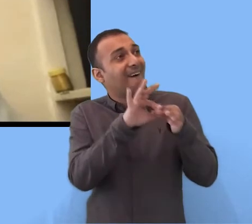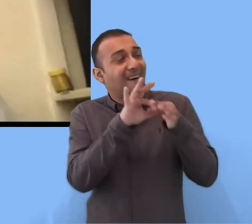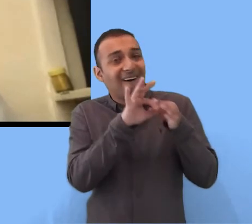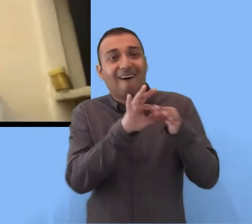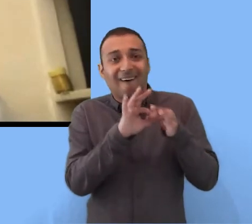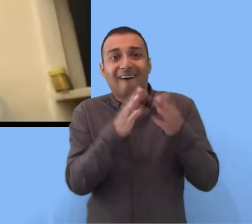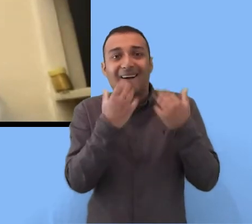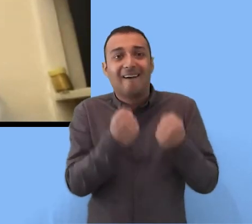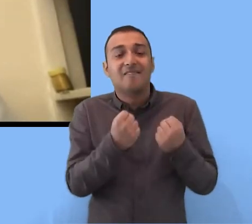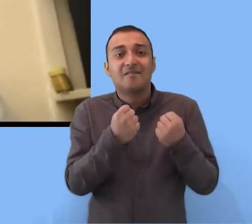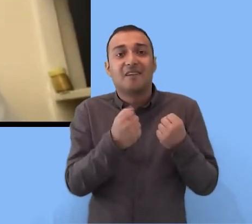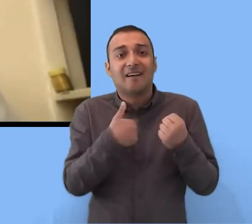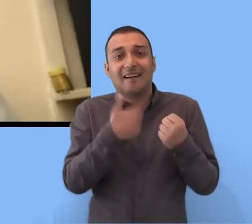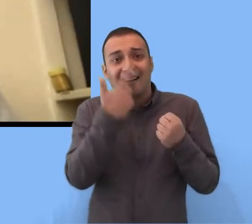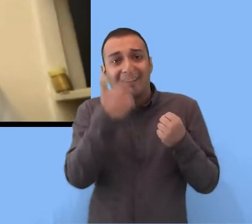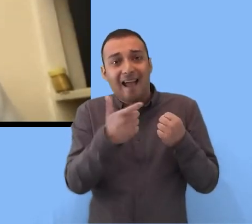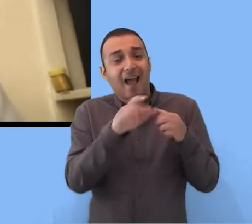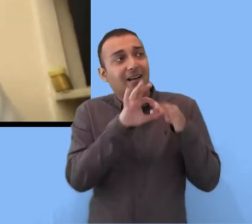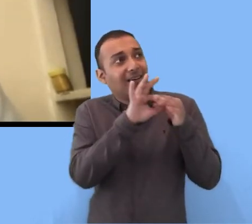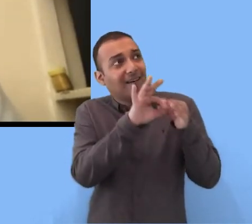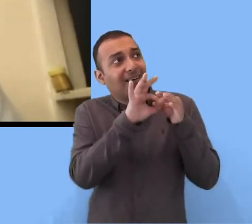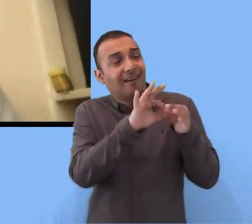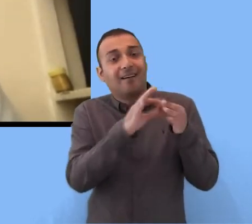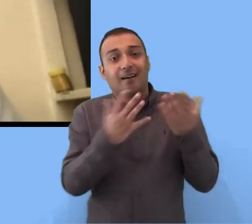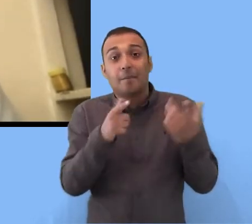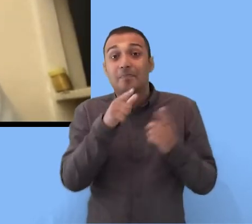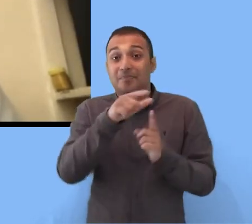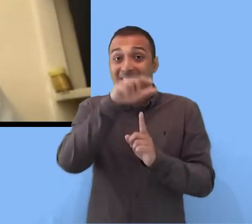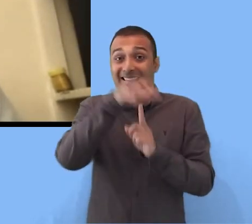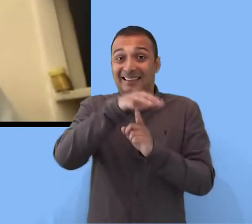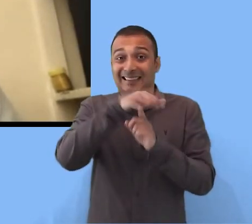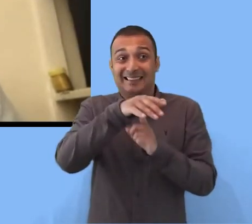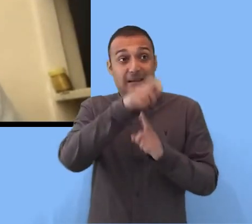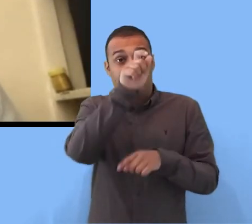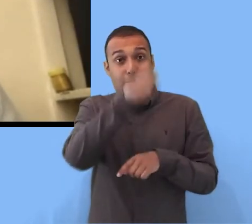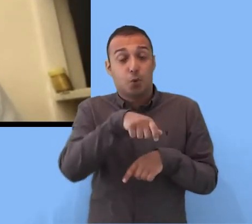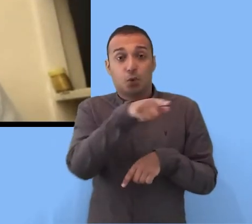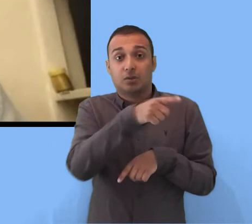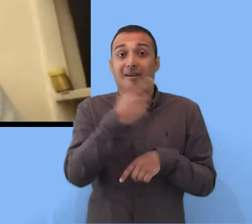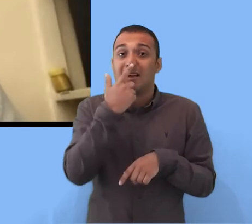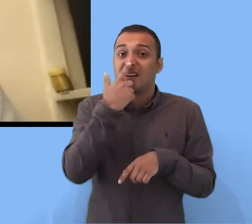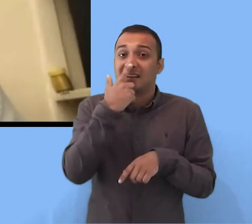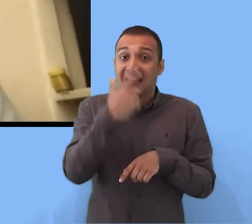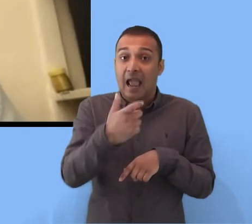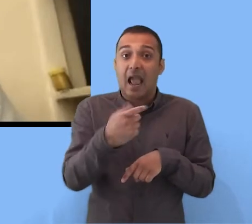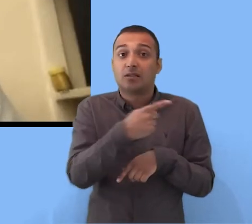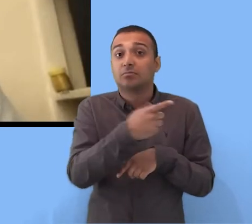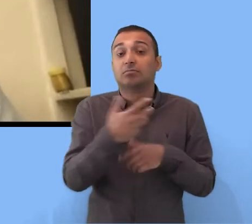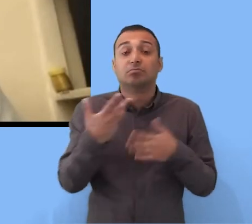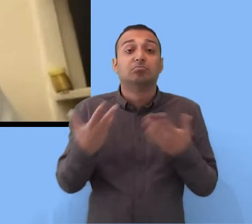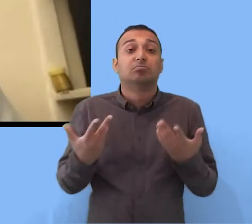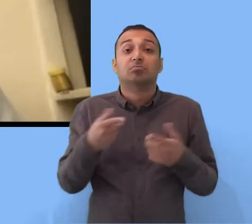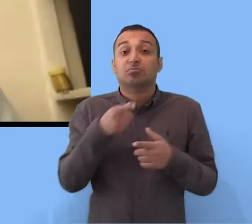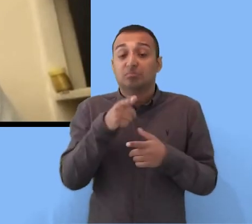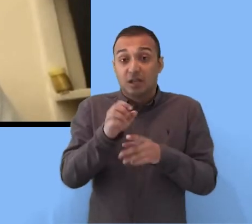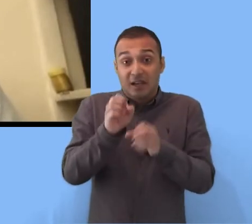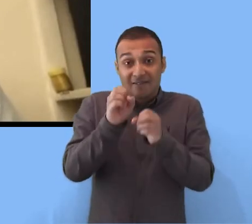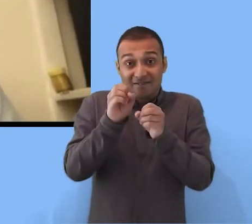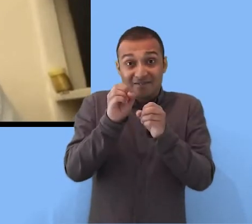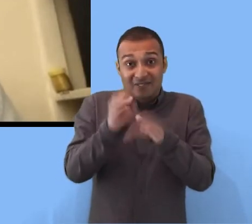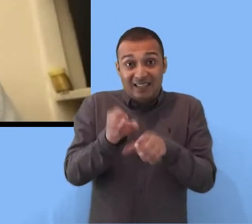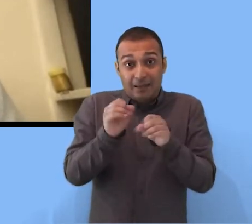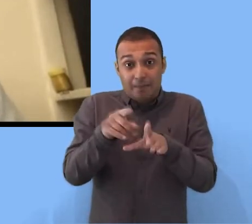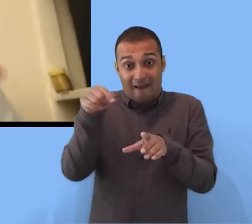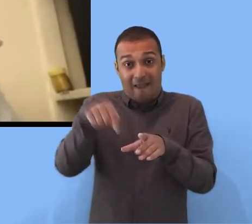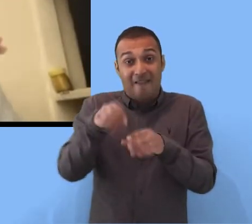The key person will give descriptive, authentic, and organic feedback, which is